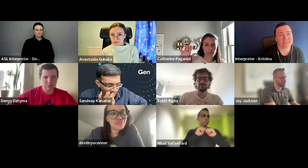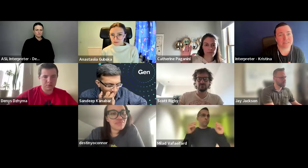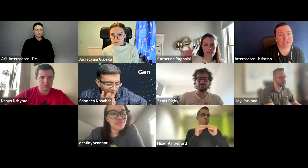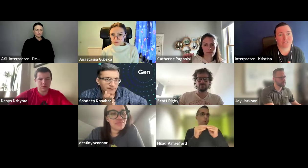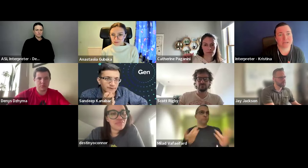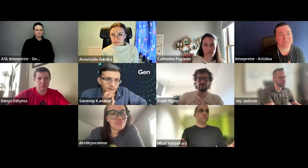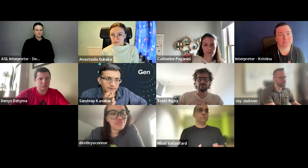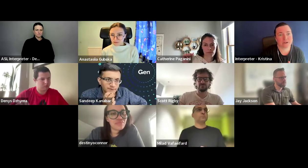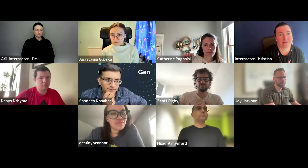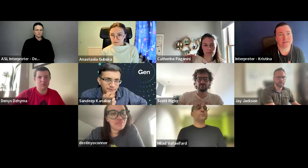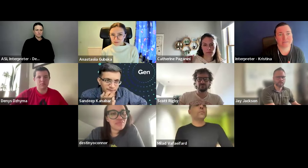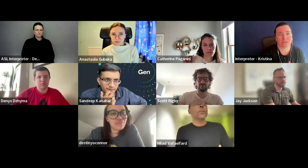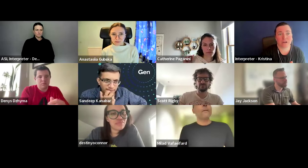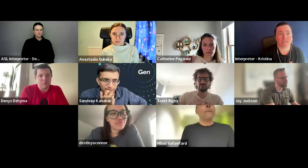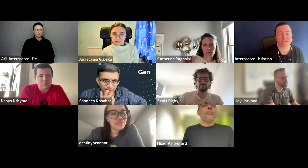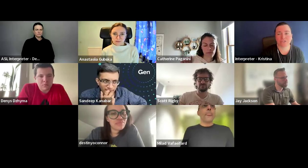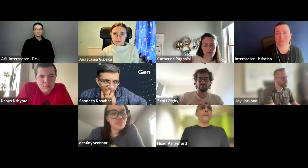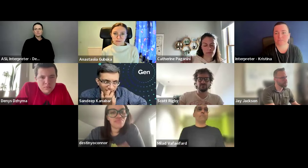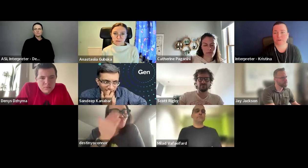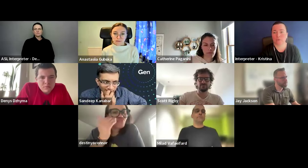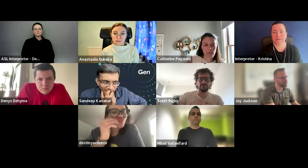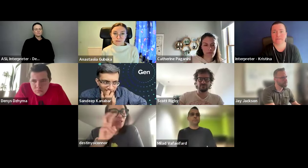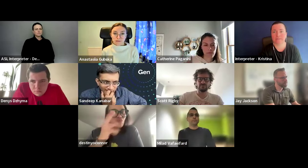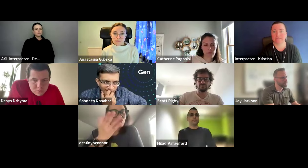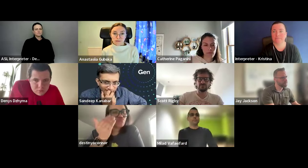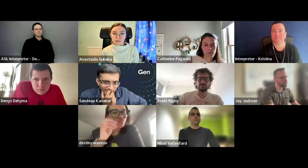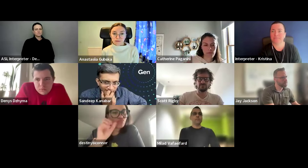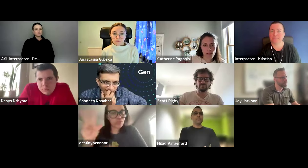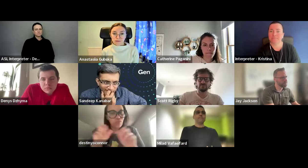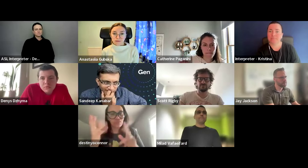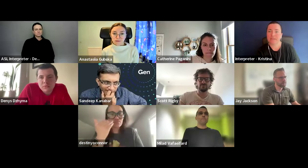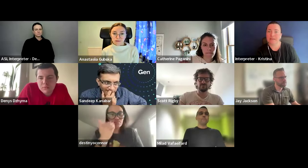I think that'll just help spread the knowledge, spread awareness.